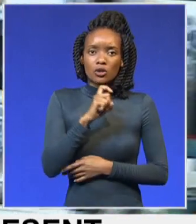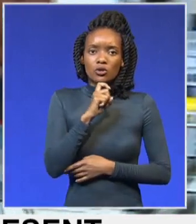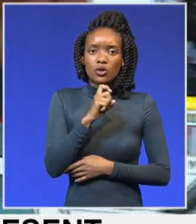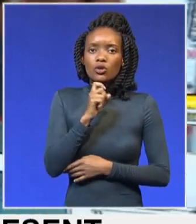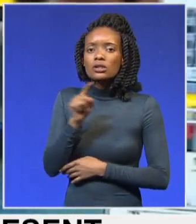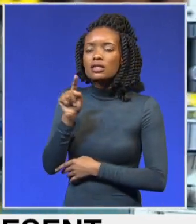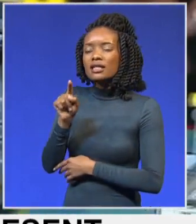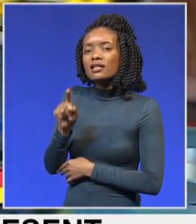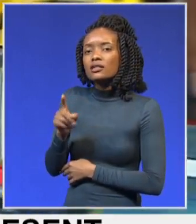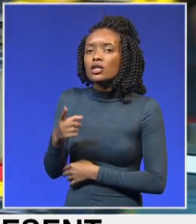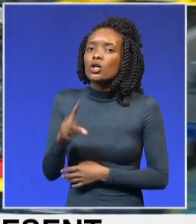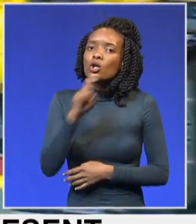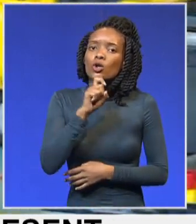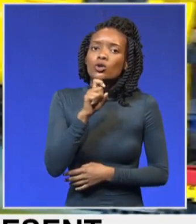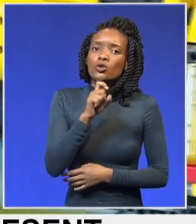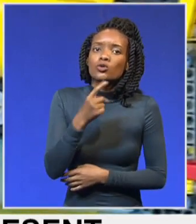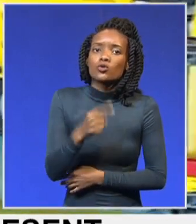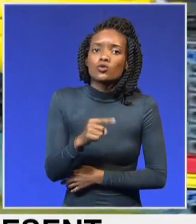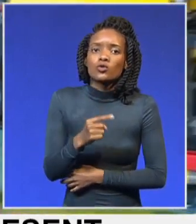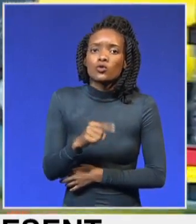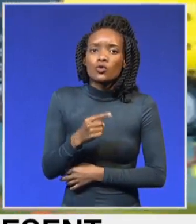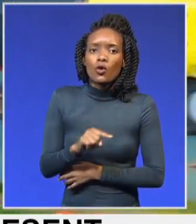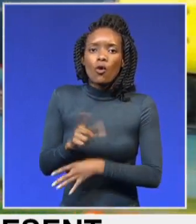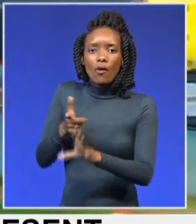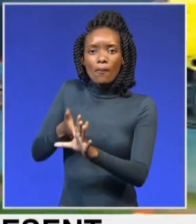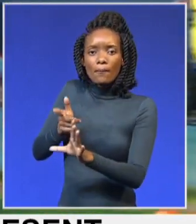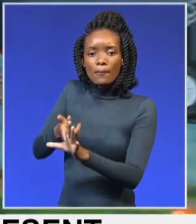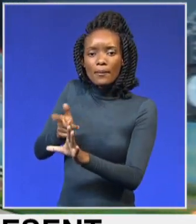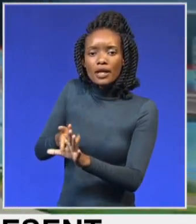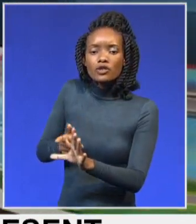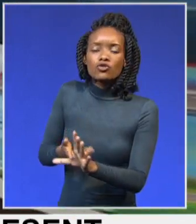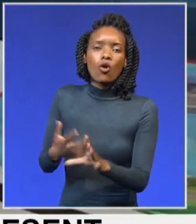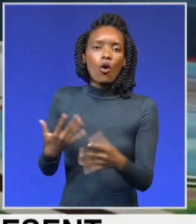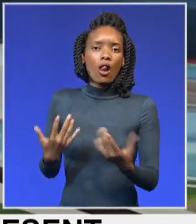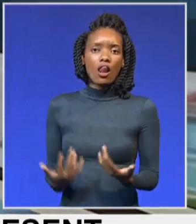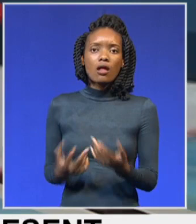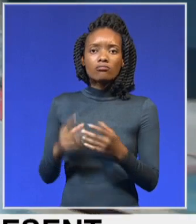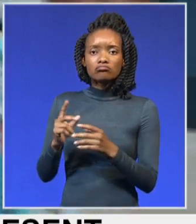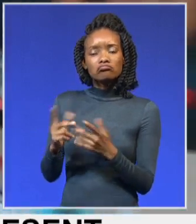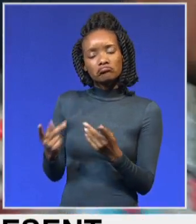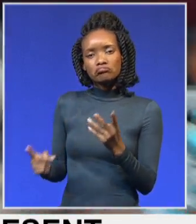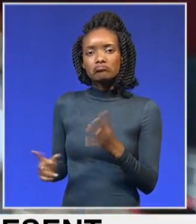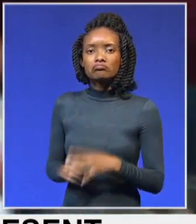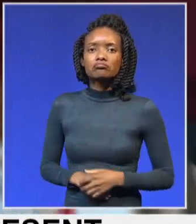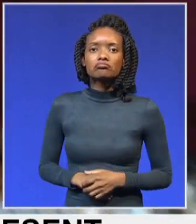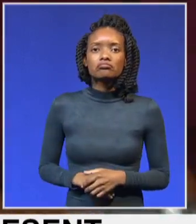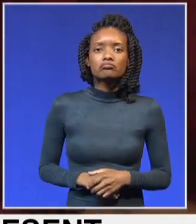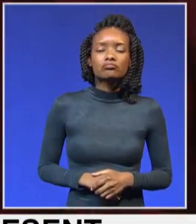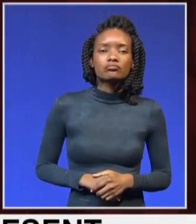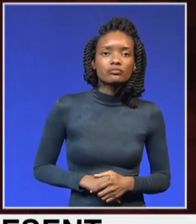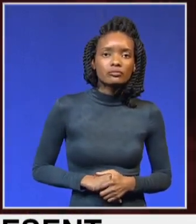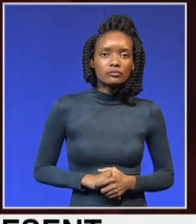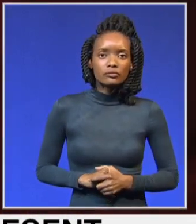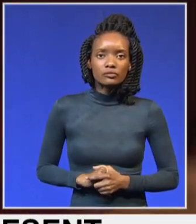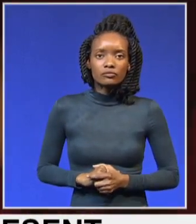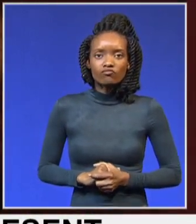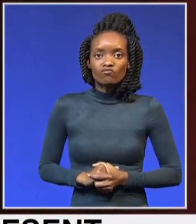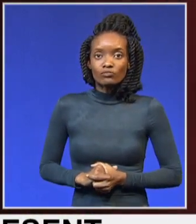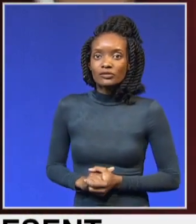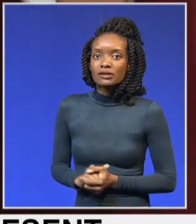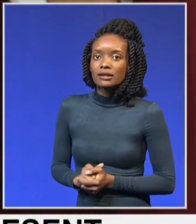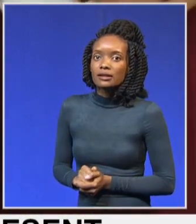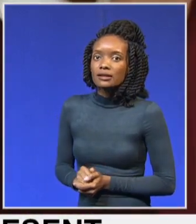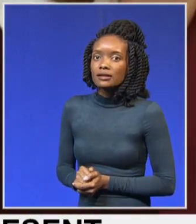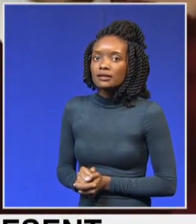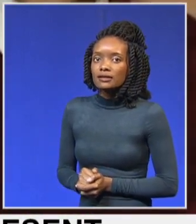used for petrol and all that type of stuff. Okay. Tell us a bit about Venom, though. This is the little guy that you're